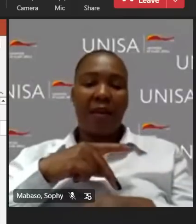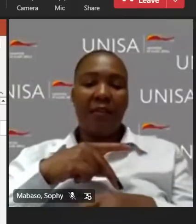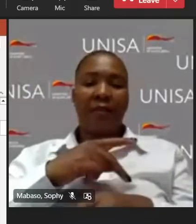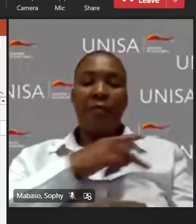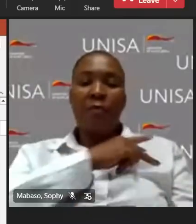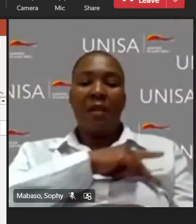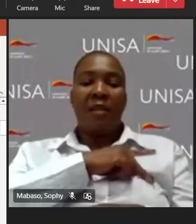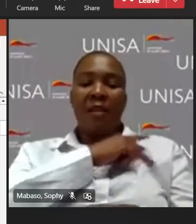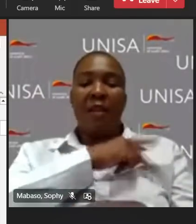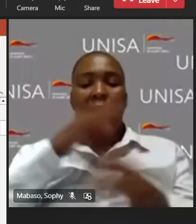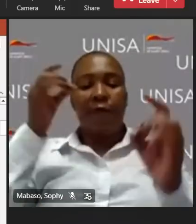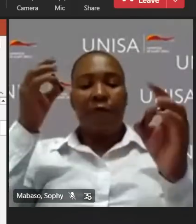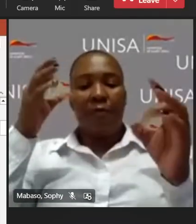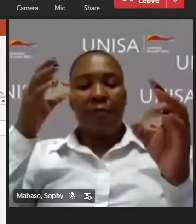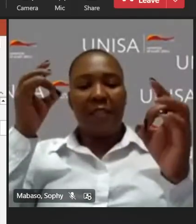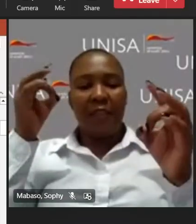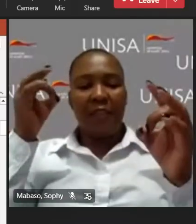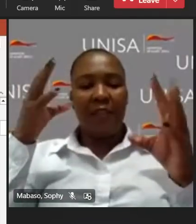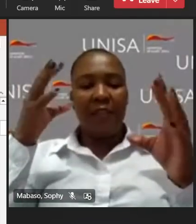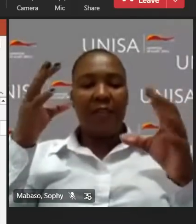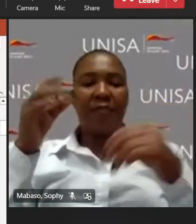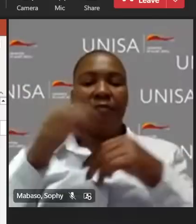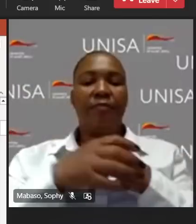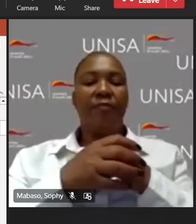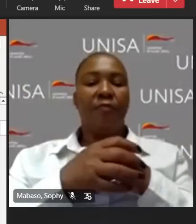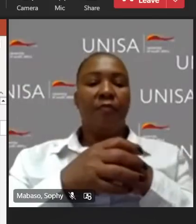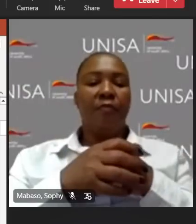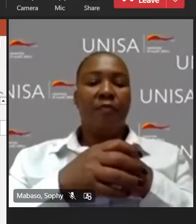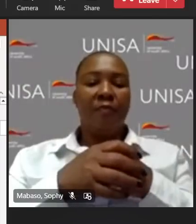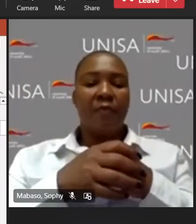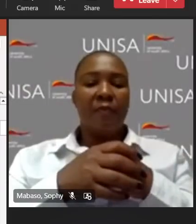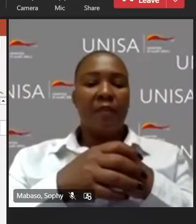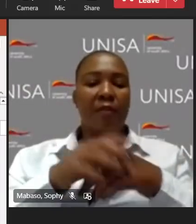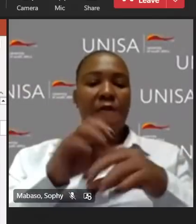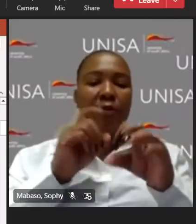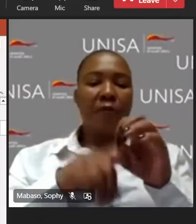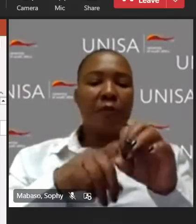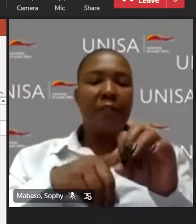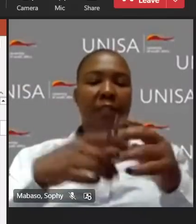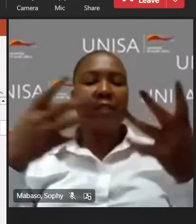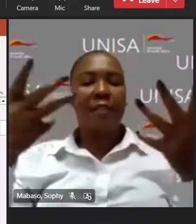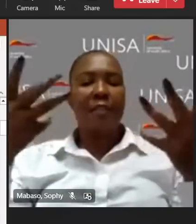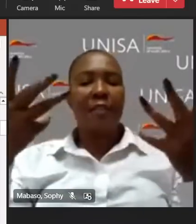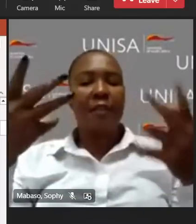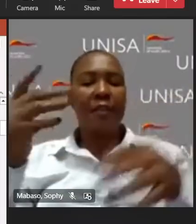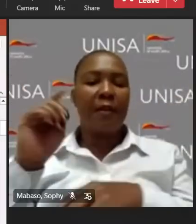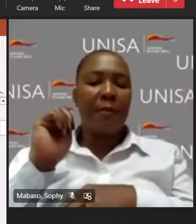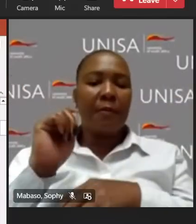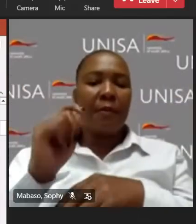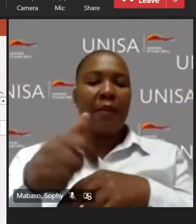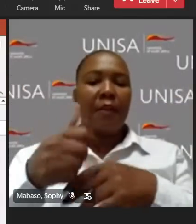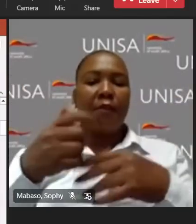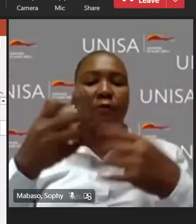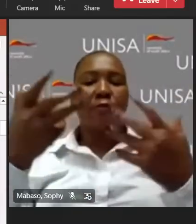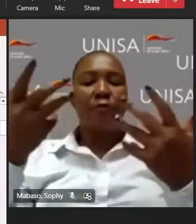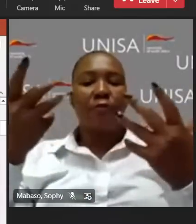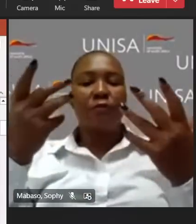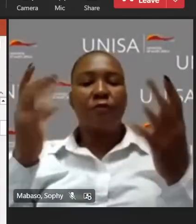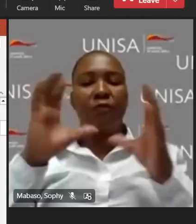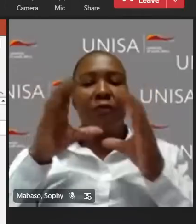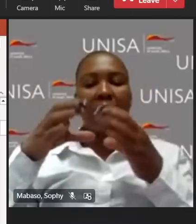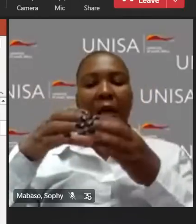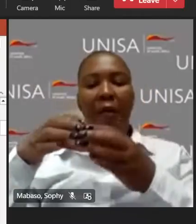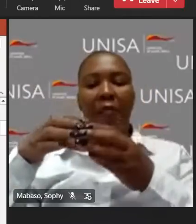you make the payment, the banking details to pay your fees into, the cooling off period in relation